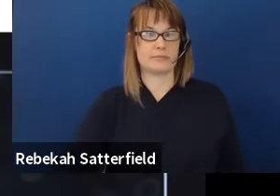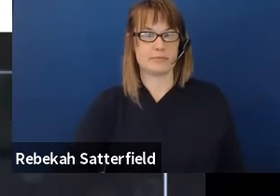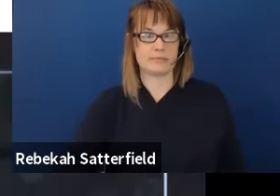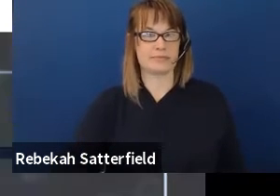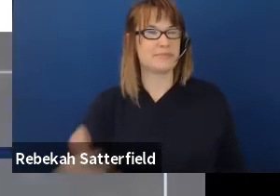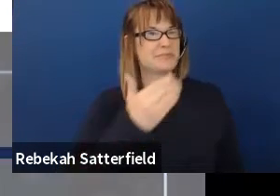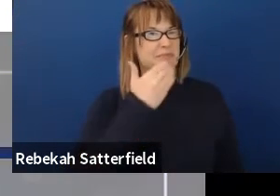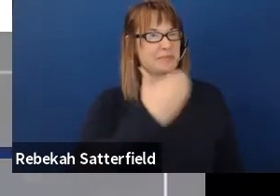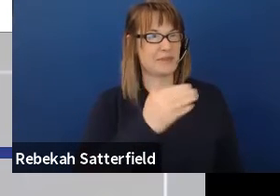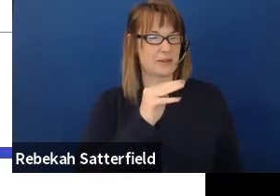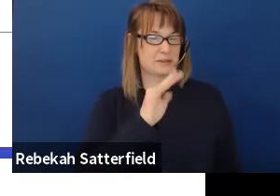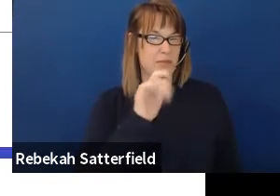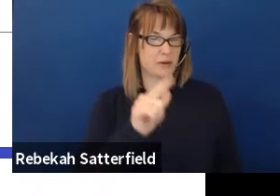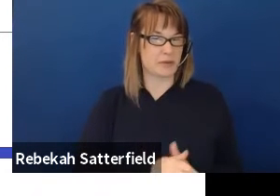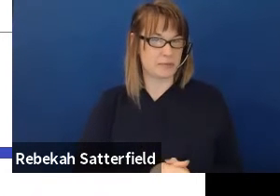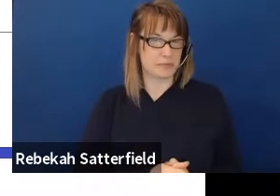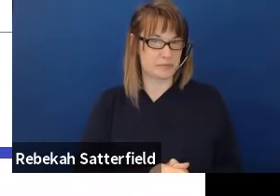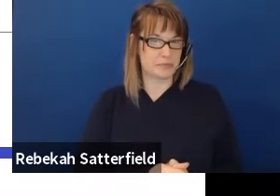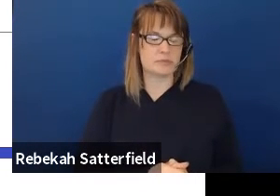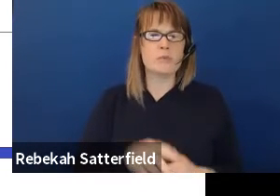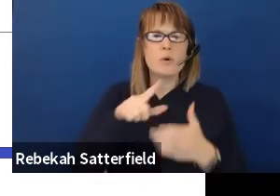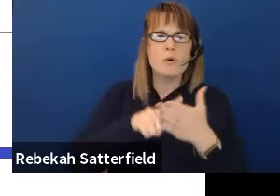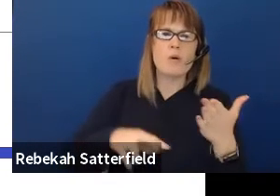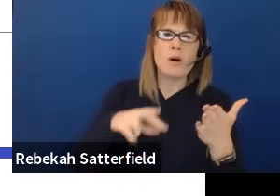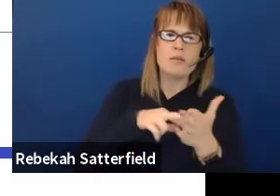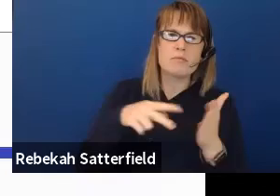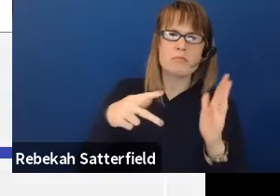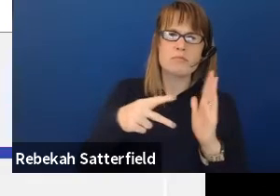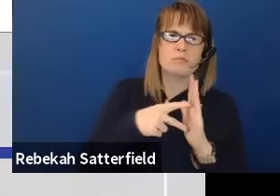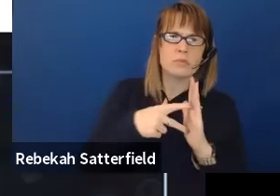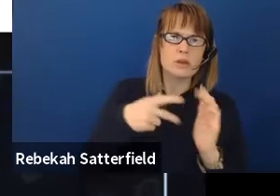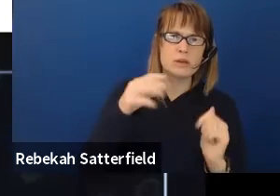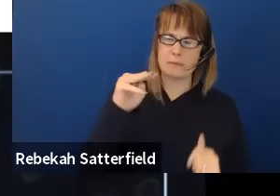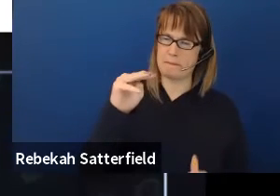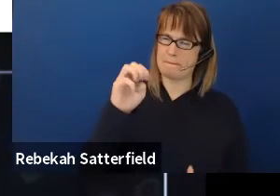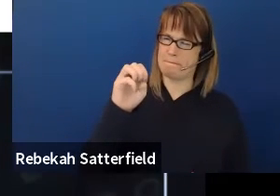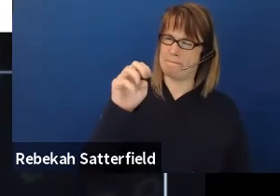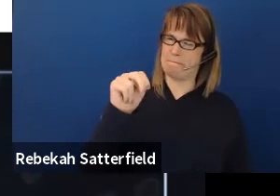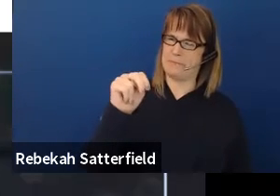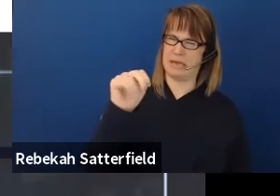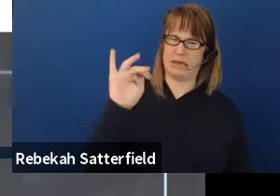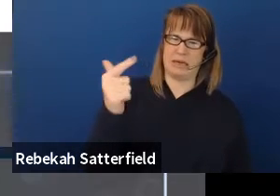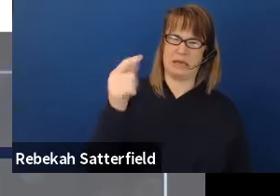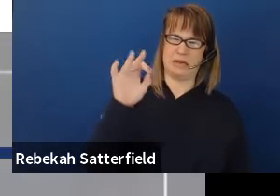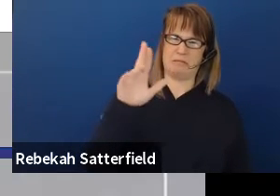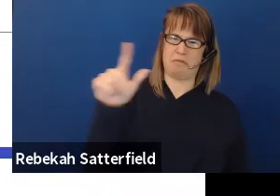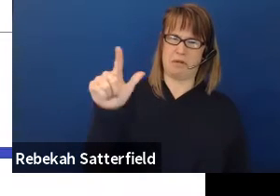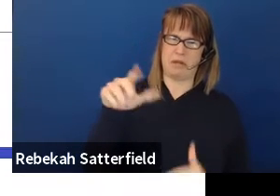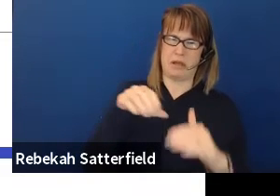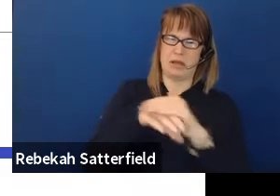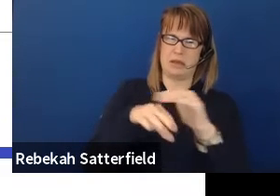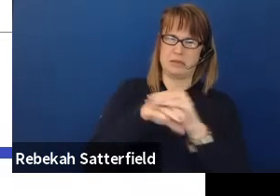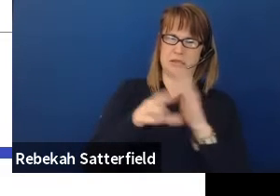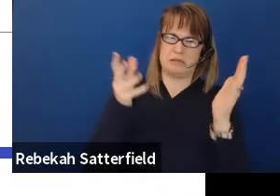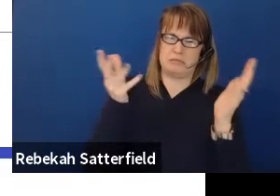Thanks, Michael. So what is meaningful access? In